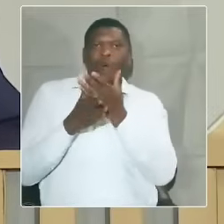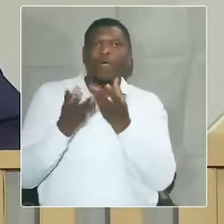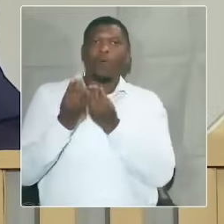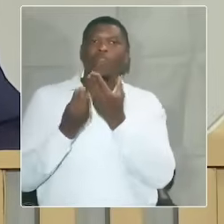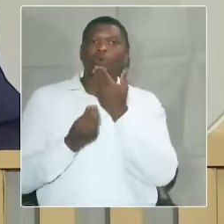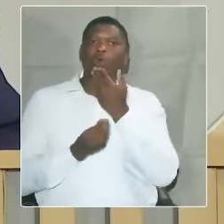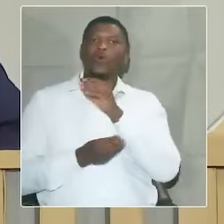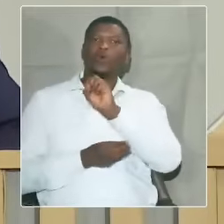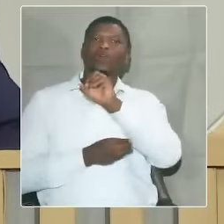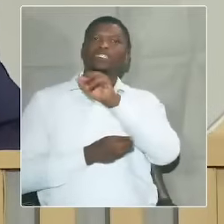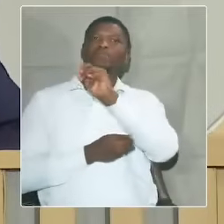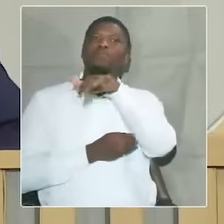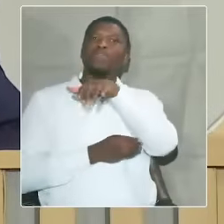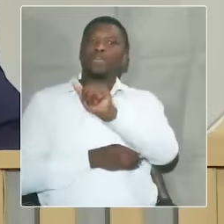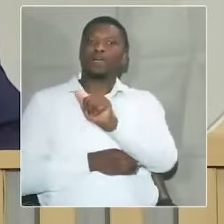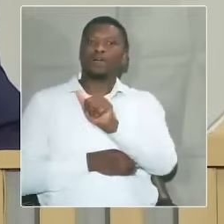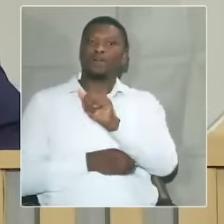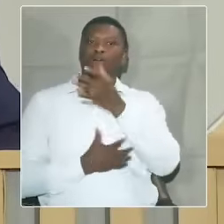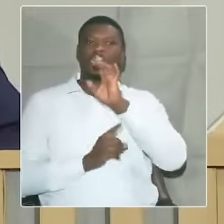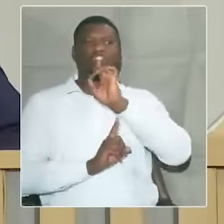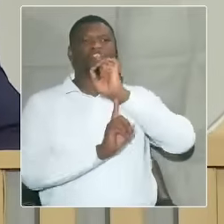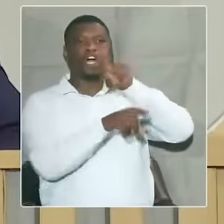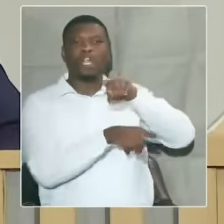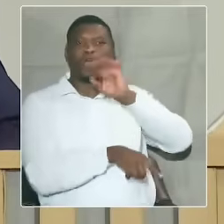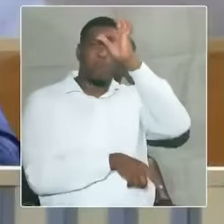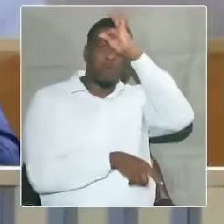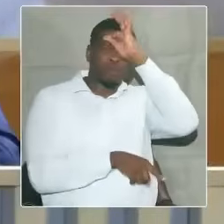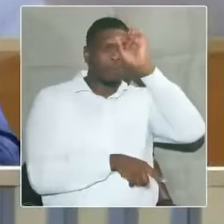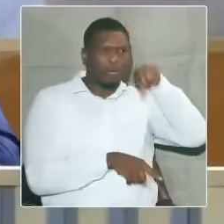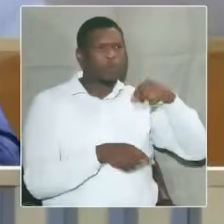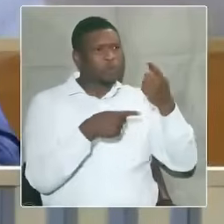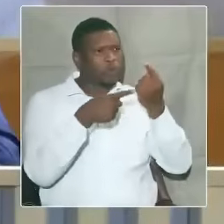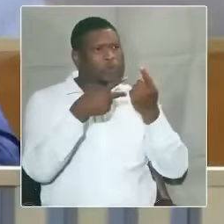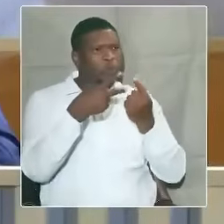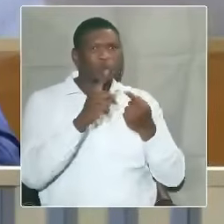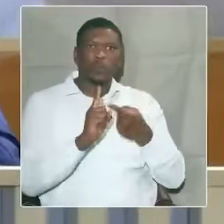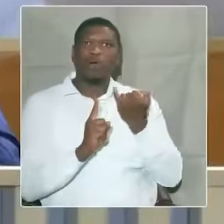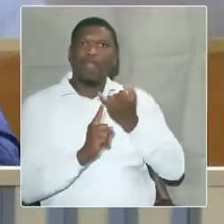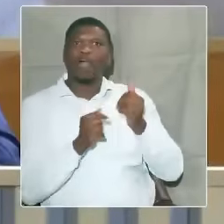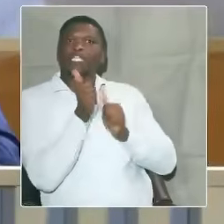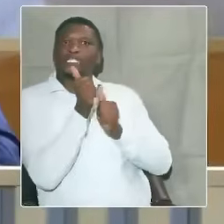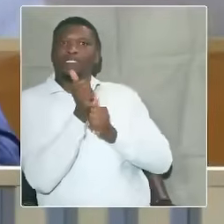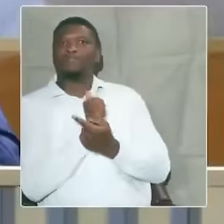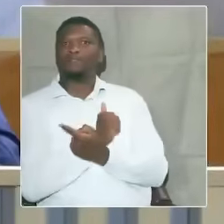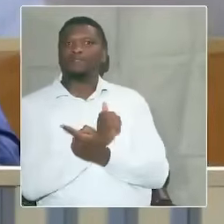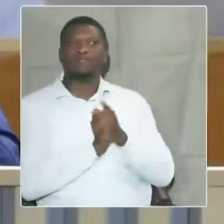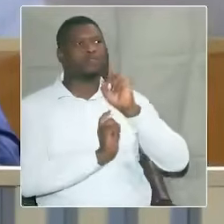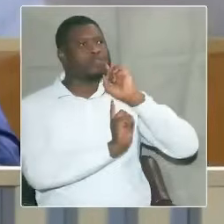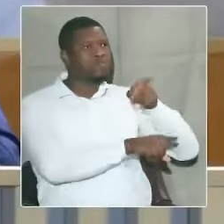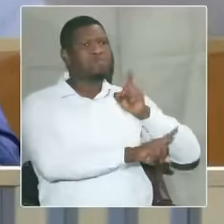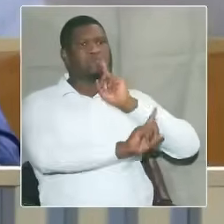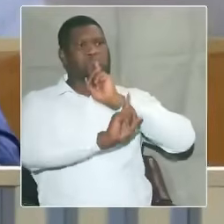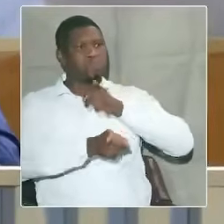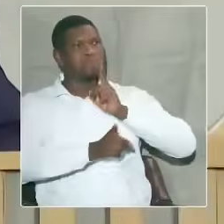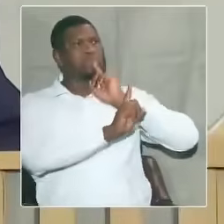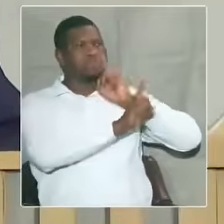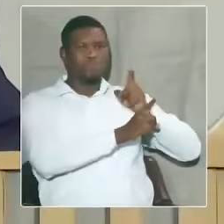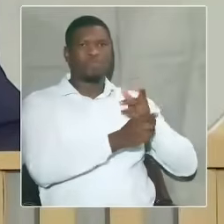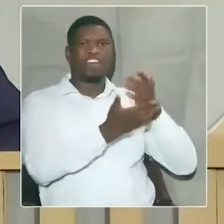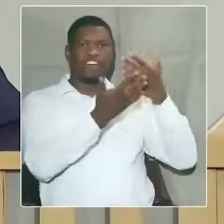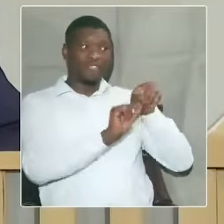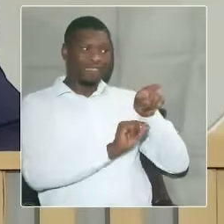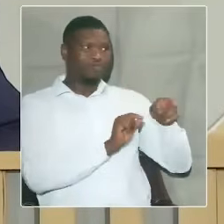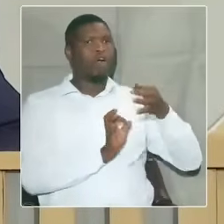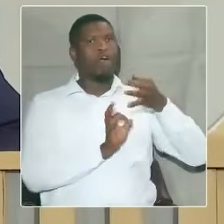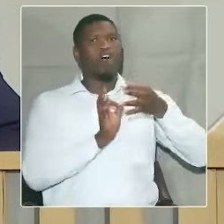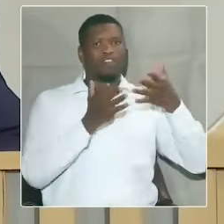that he's doing the same work with General Spear. They direct police to do certain things and so on. So